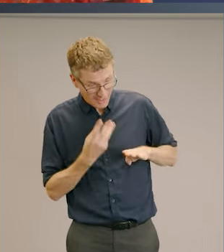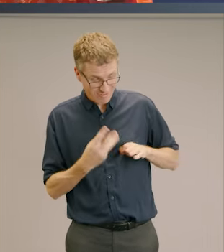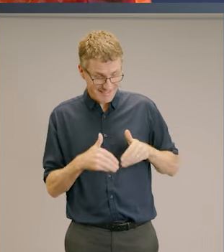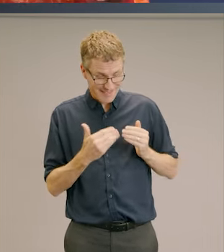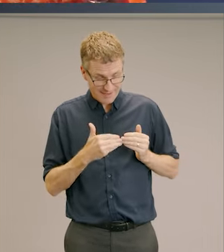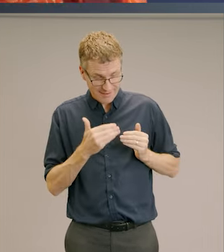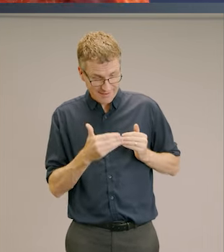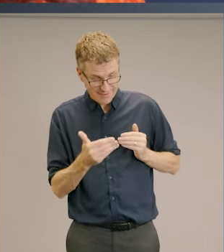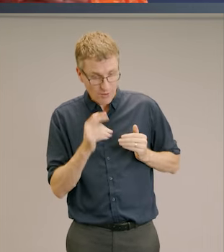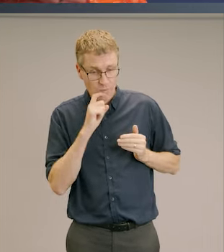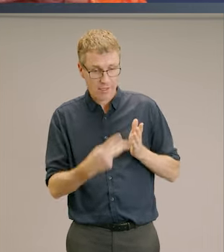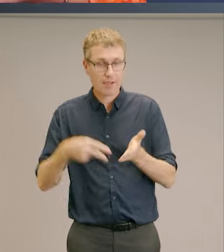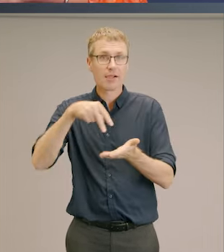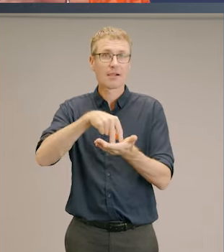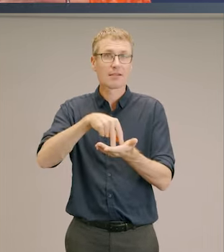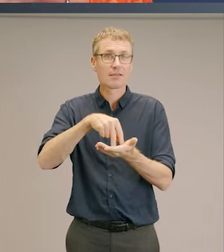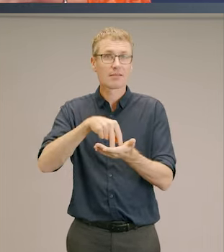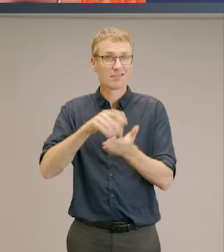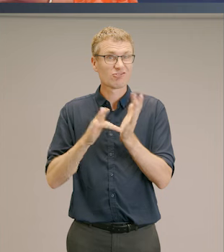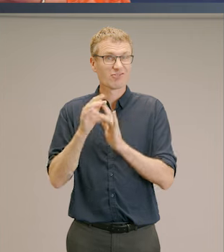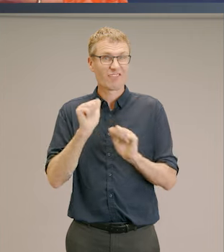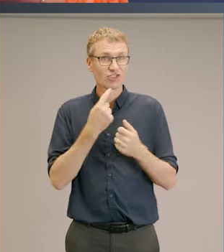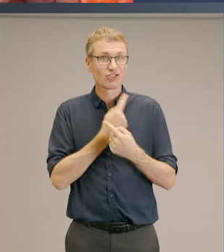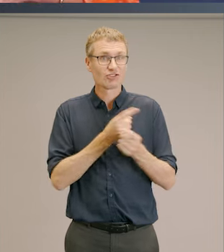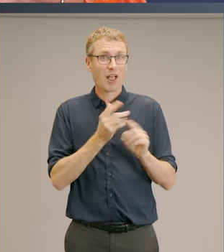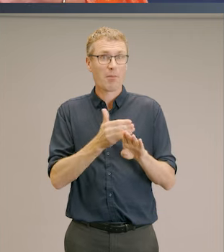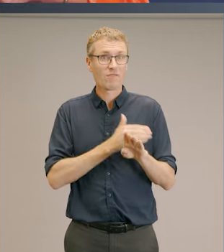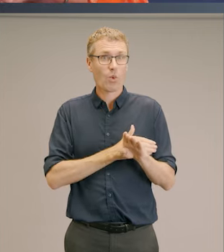be killed and he would rise again 3 days later. And so